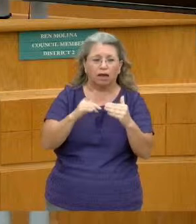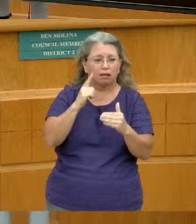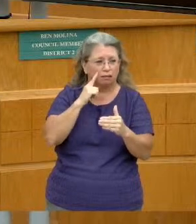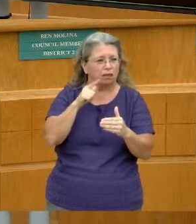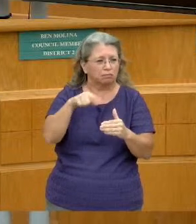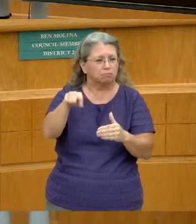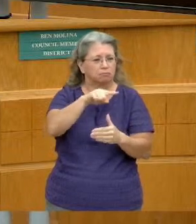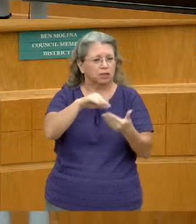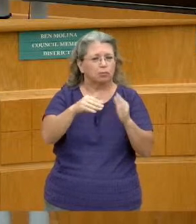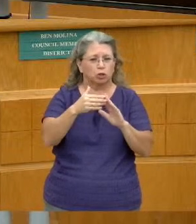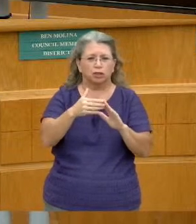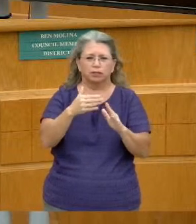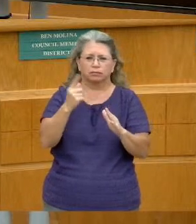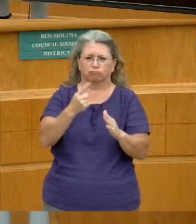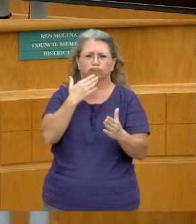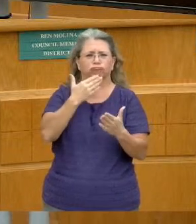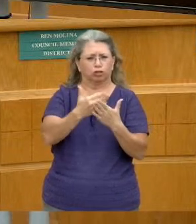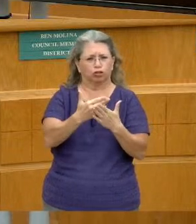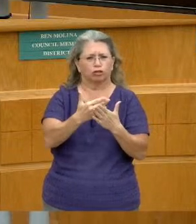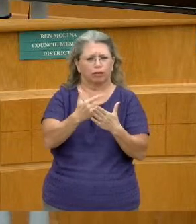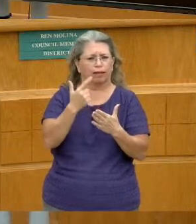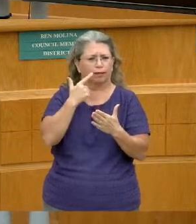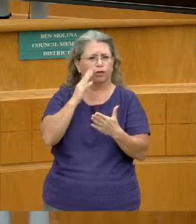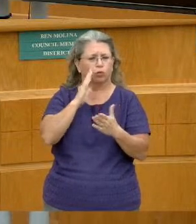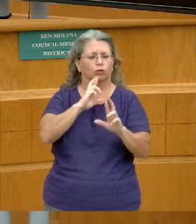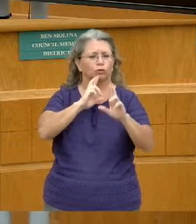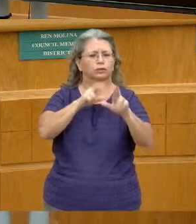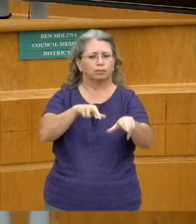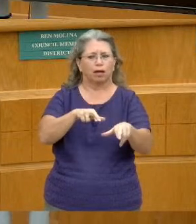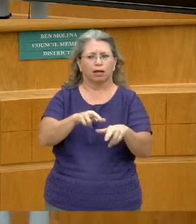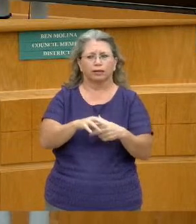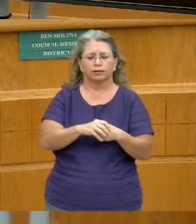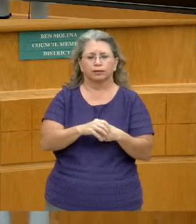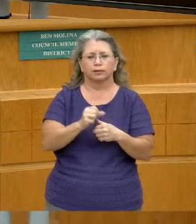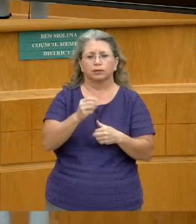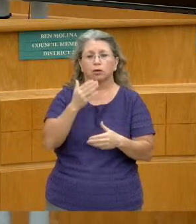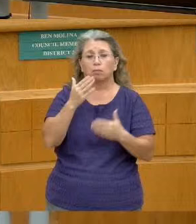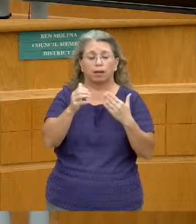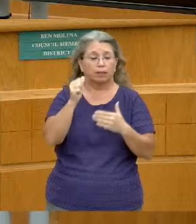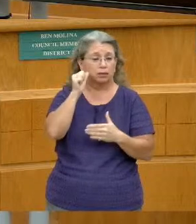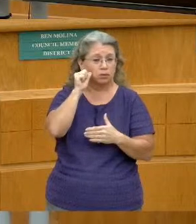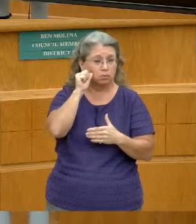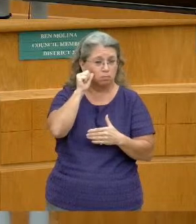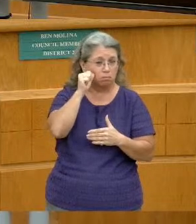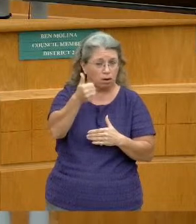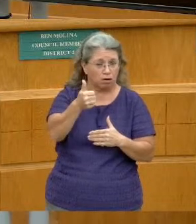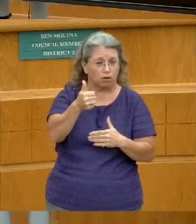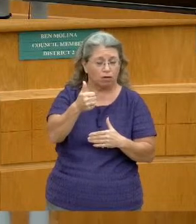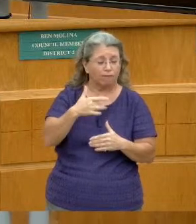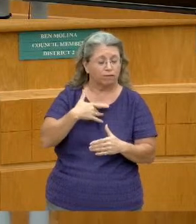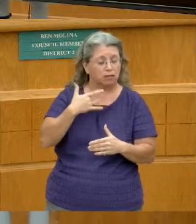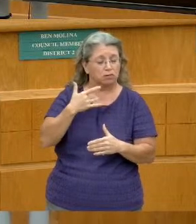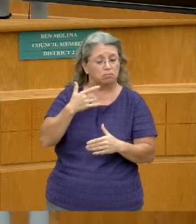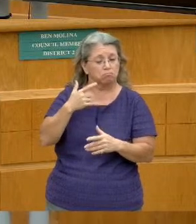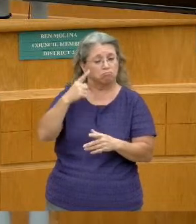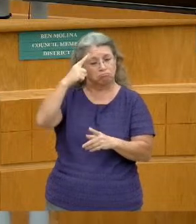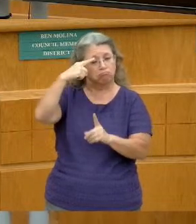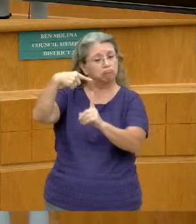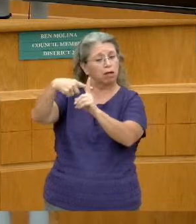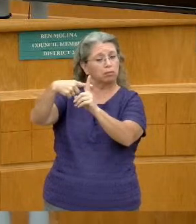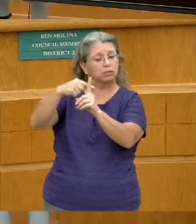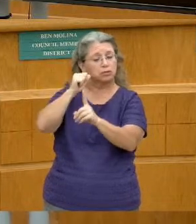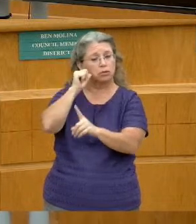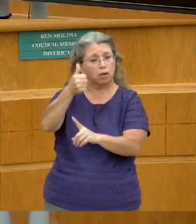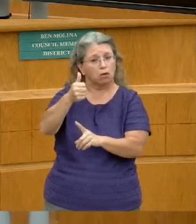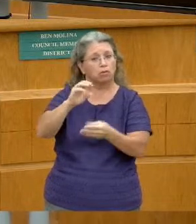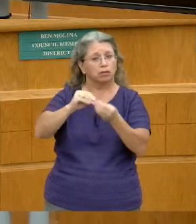respond. And so we do ask you to participate in that. So maybe tomorrow, hopefully tomorrow, I'm optimistic tomorrow that the